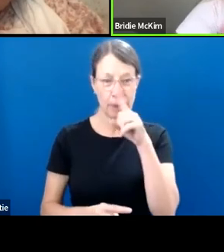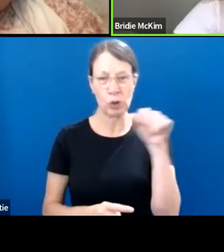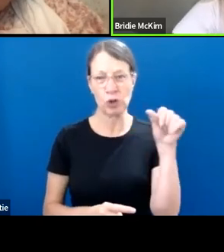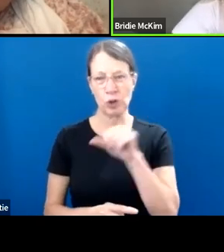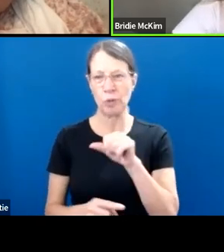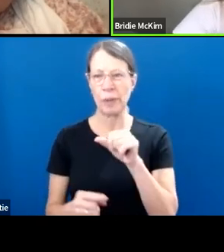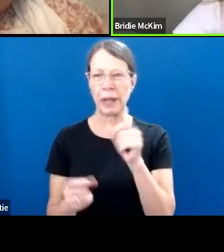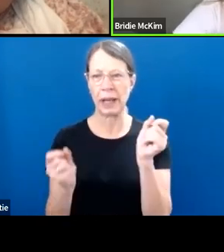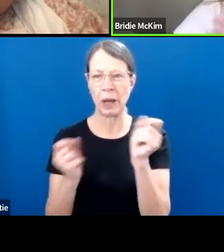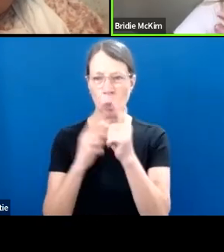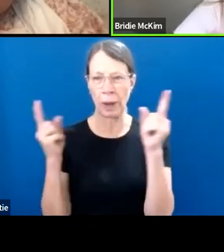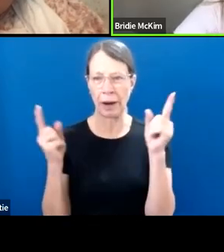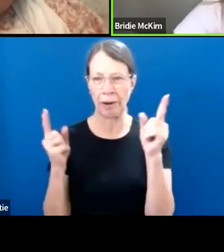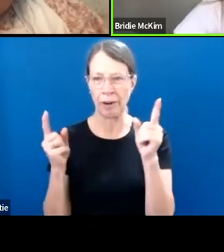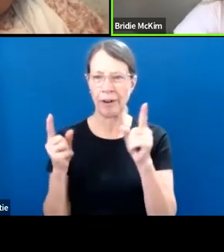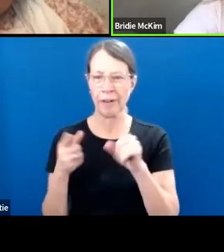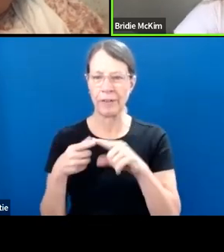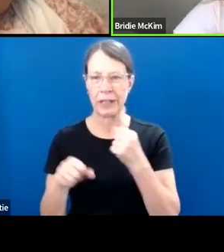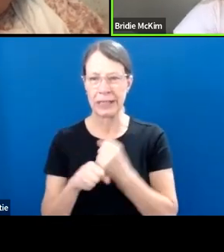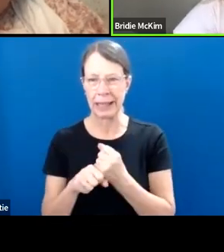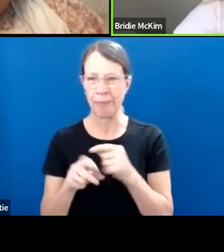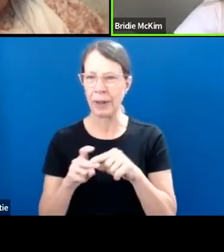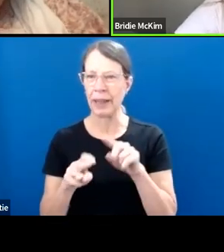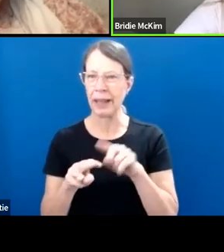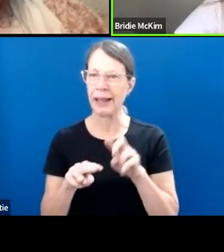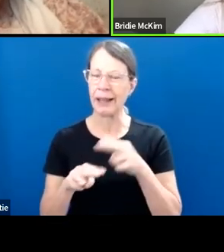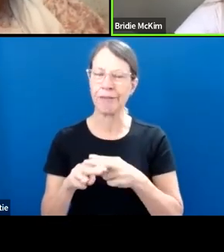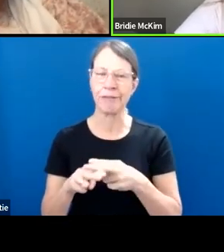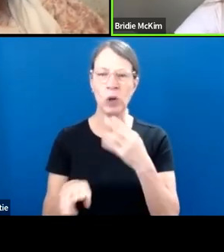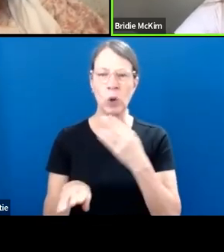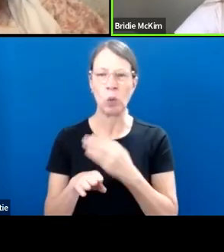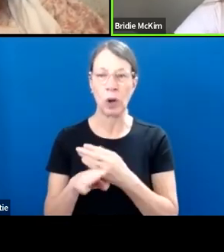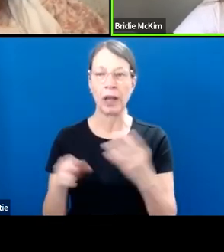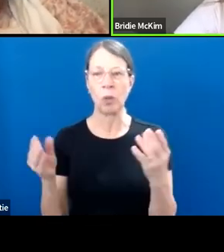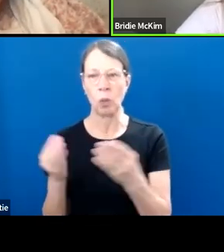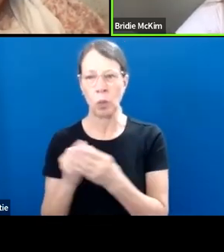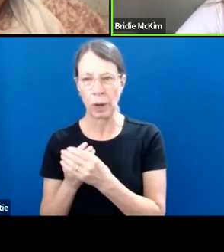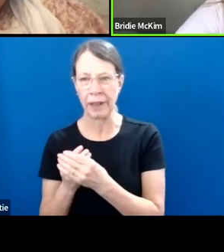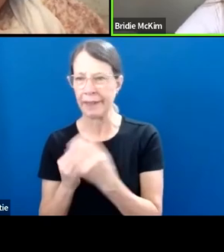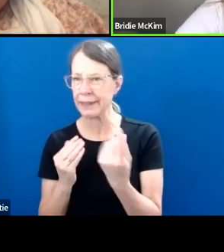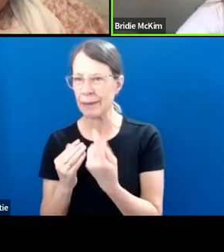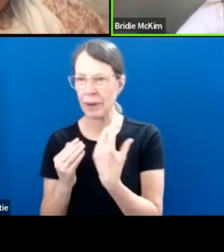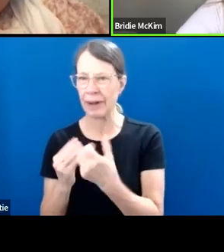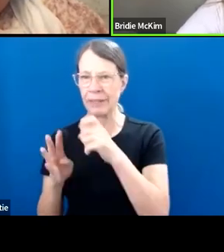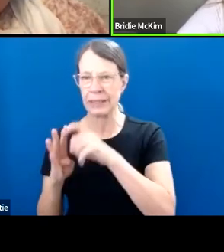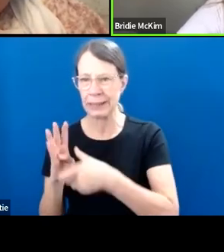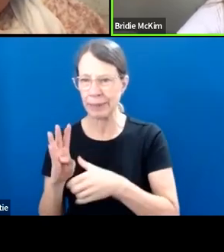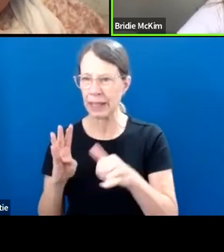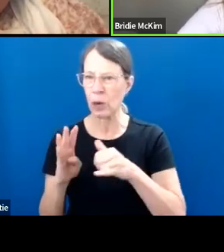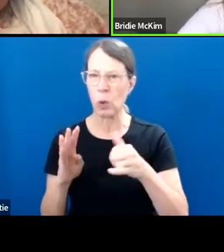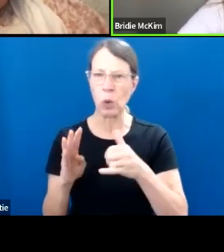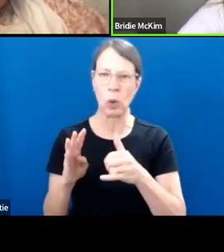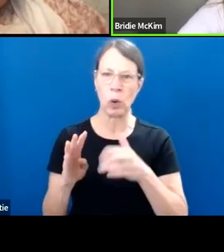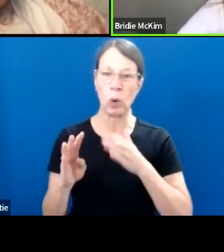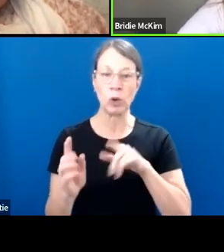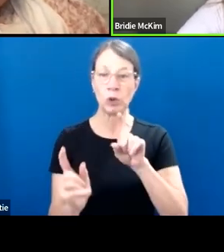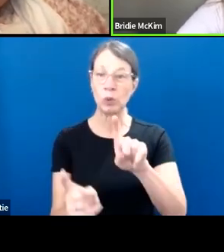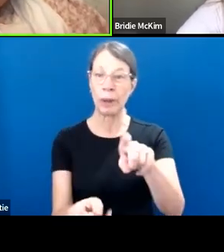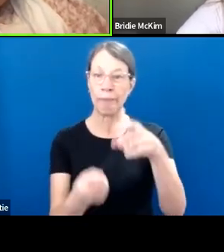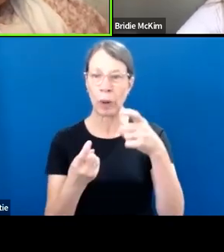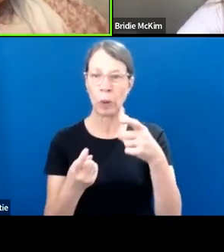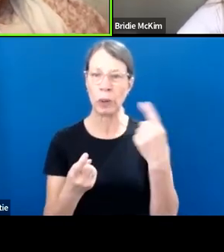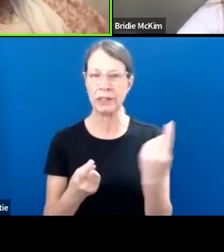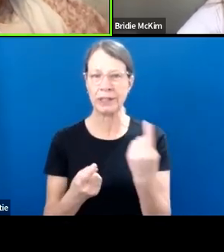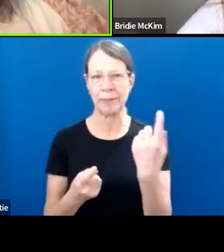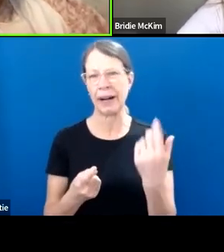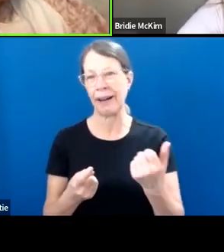coming to working alongside or employing or supporting disabled people within our industry?